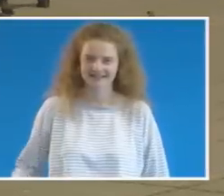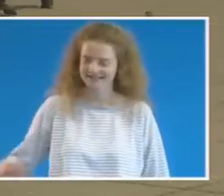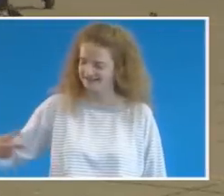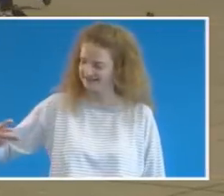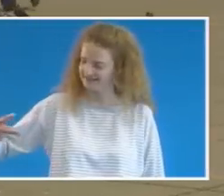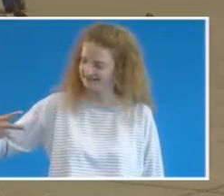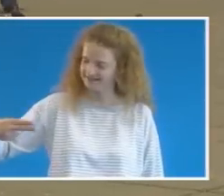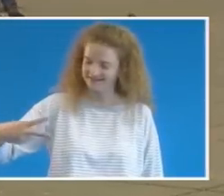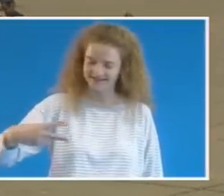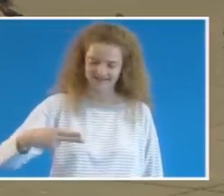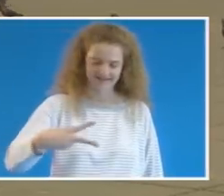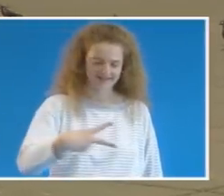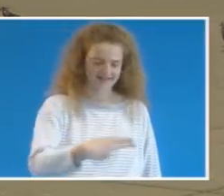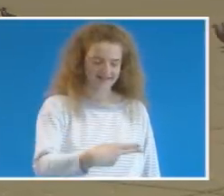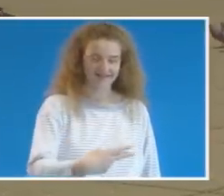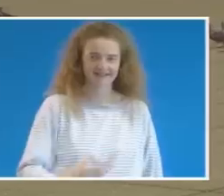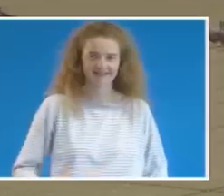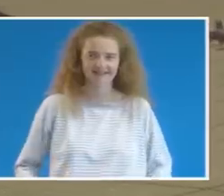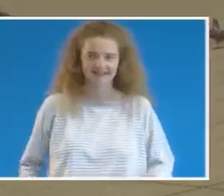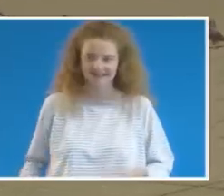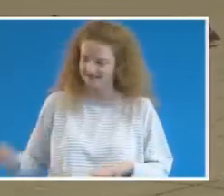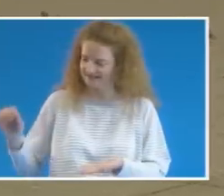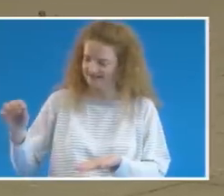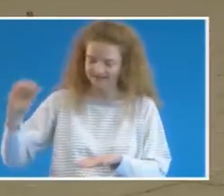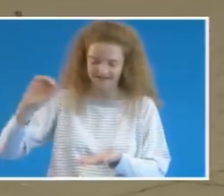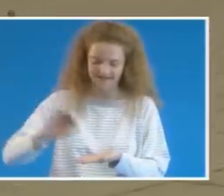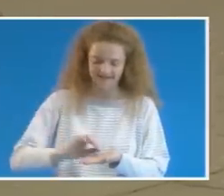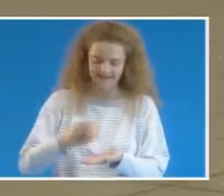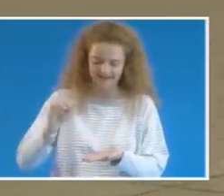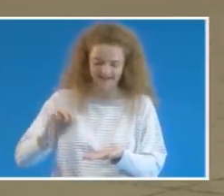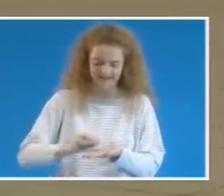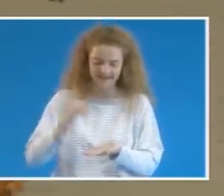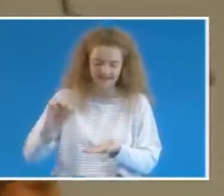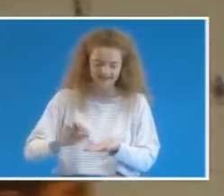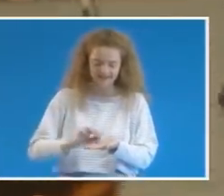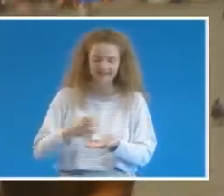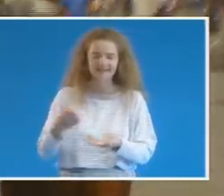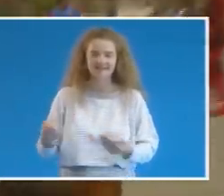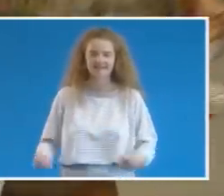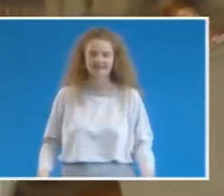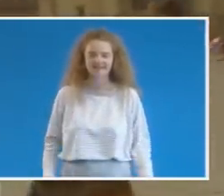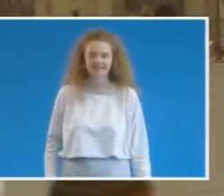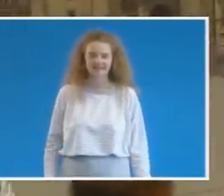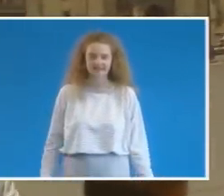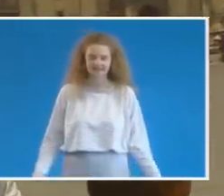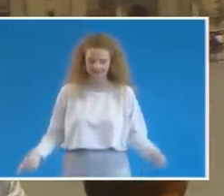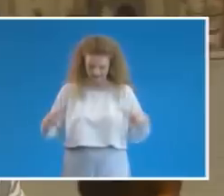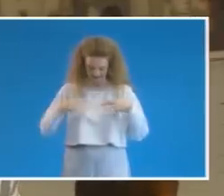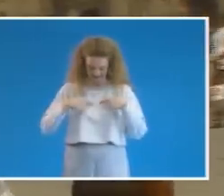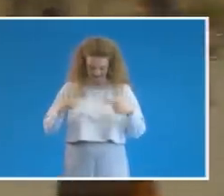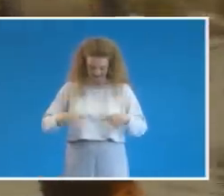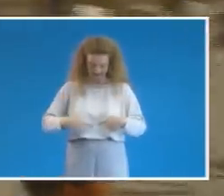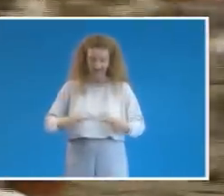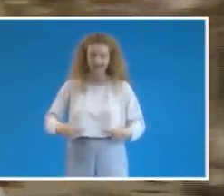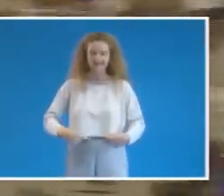Mummy has scissors, snip, snip, snip. Mummy has cotton, stitch, stitch, stitch. Mummy has